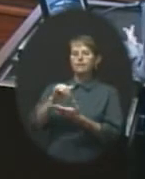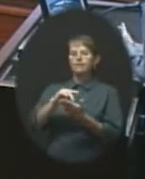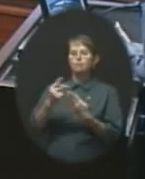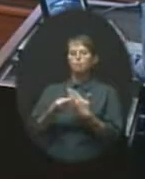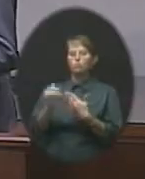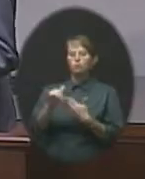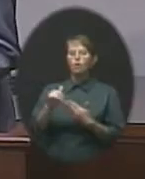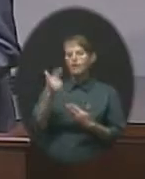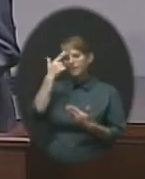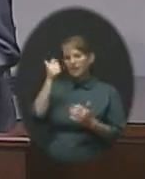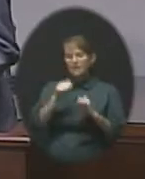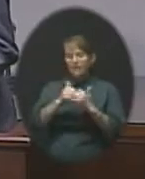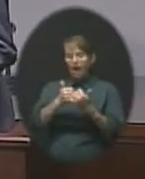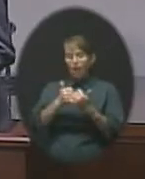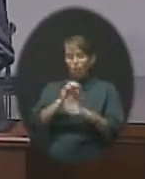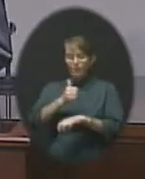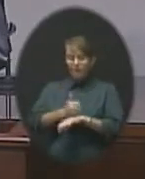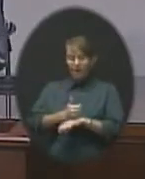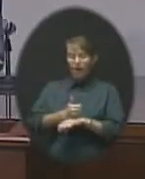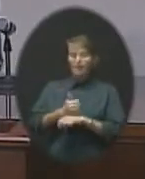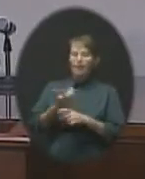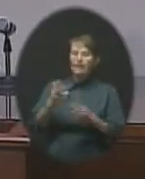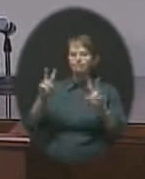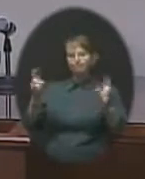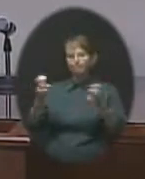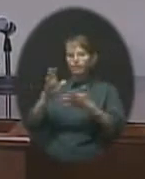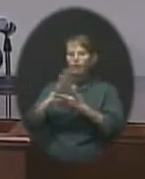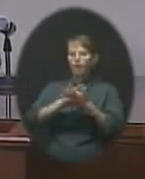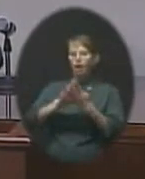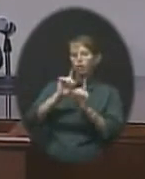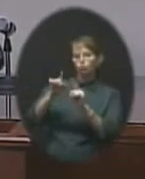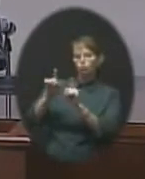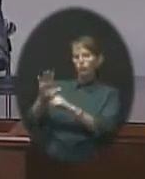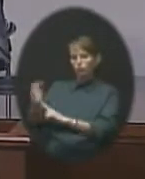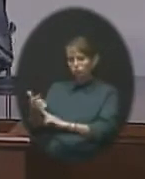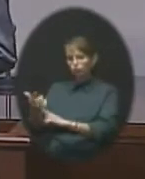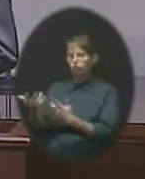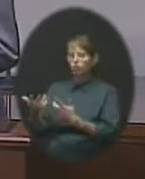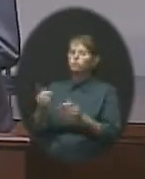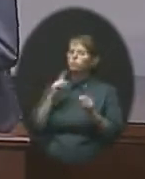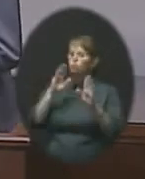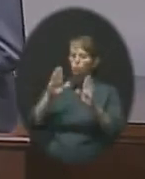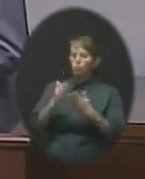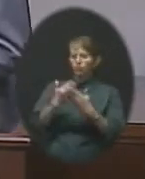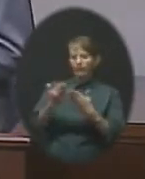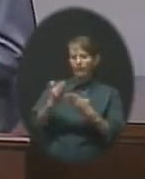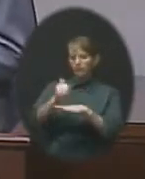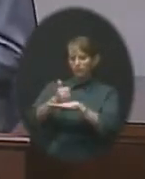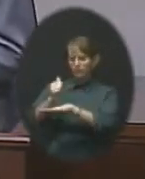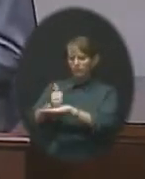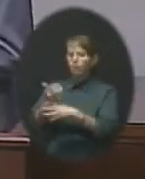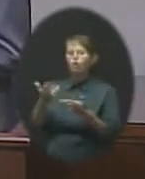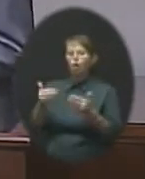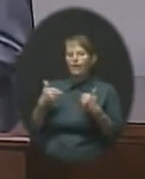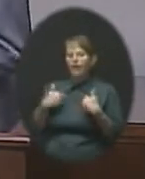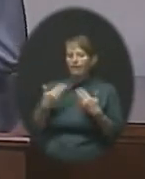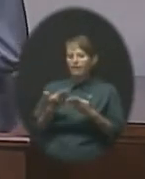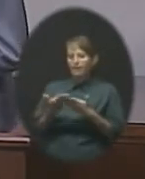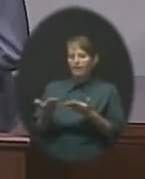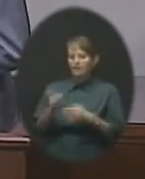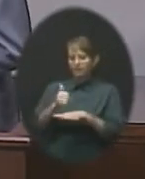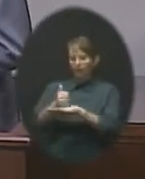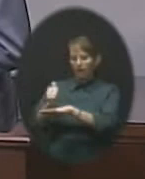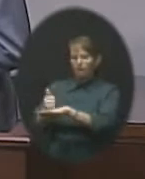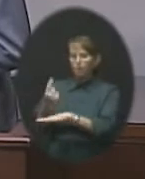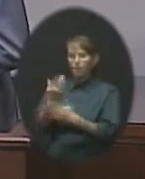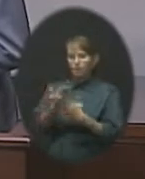isn't that a wonderful place to begin with that? And so we already have many things going on in that area. I think one thing that we found out in all of our studies